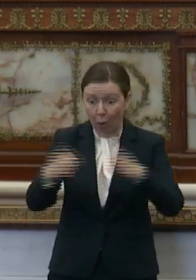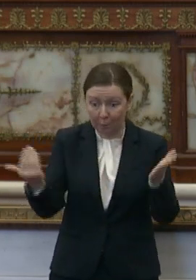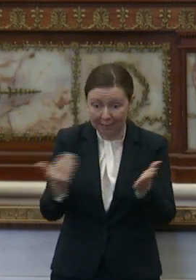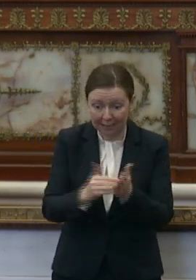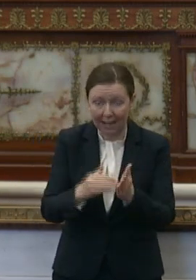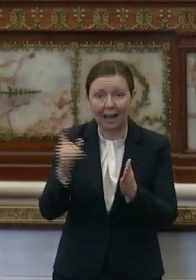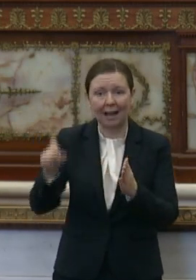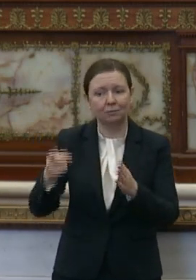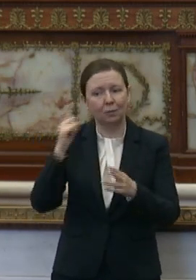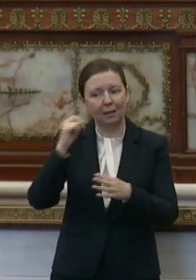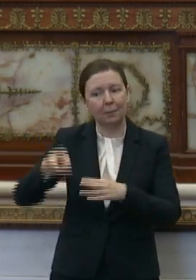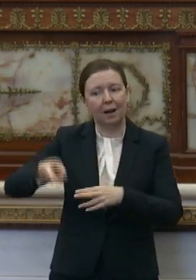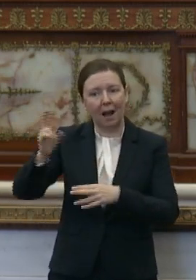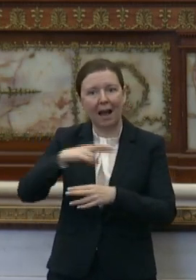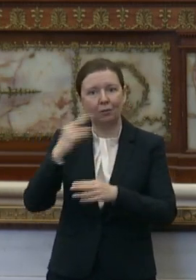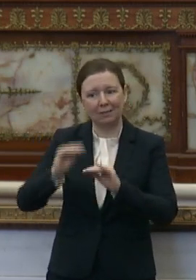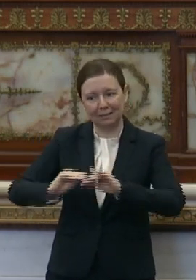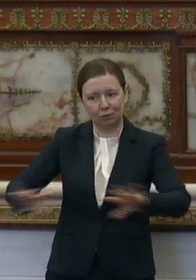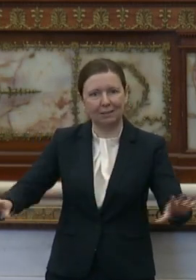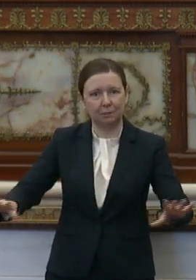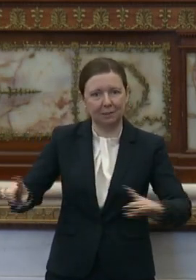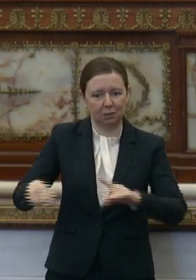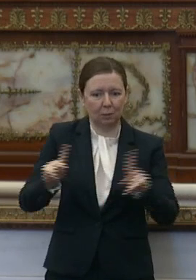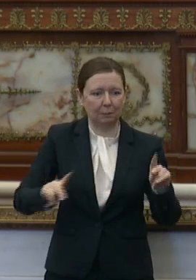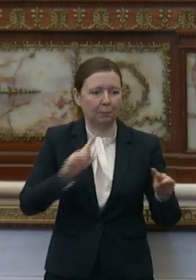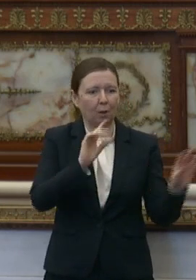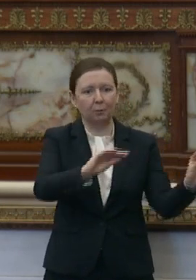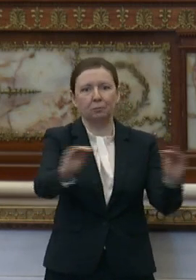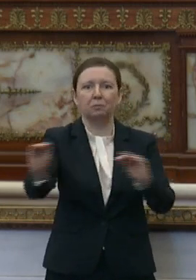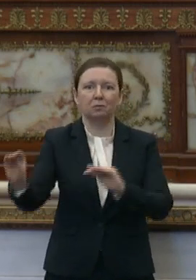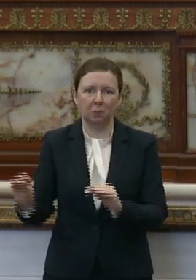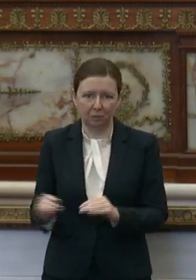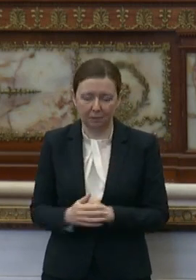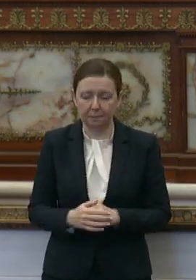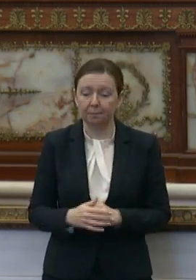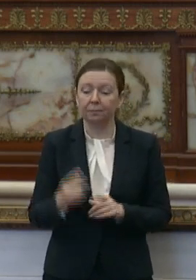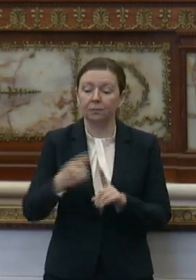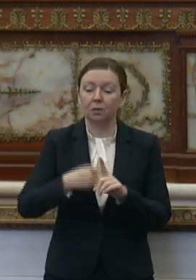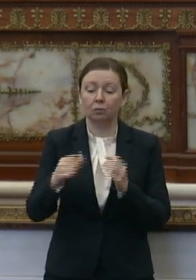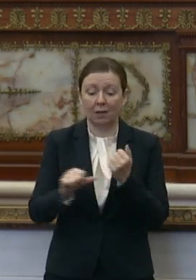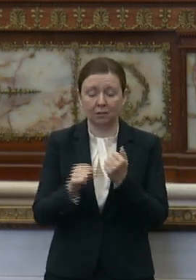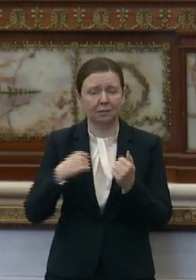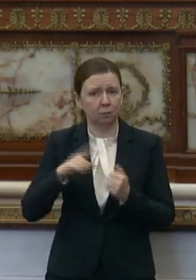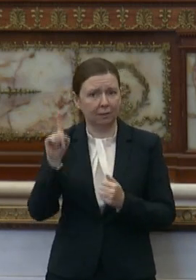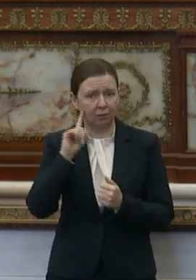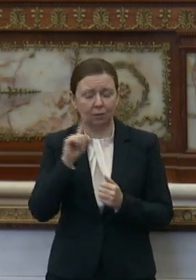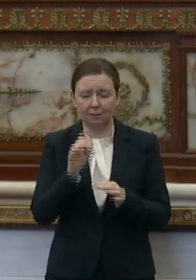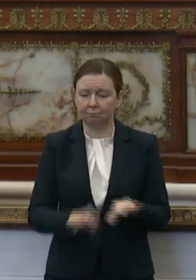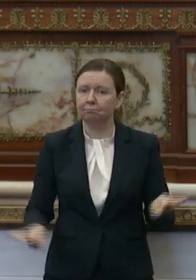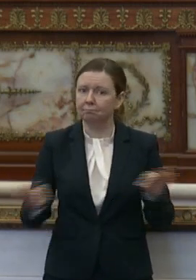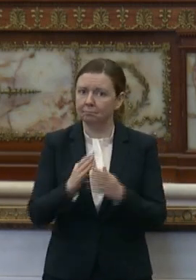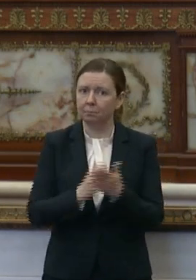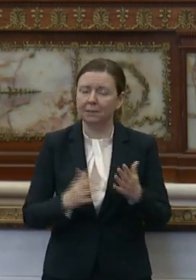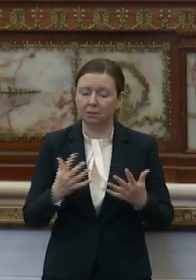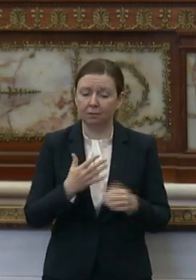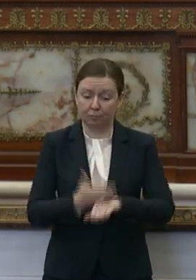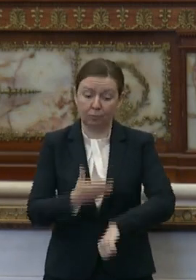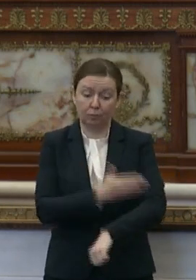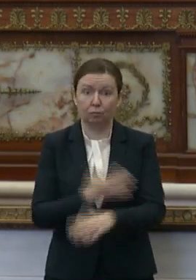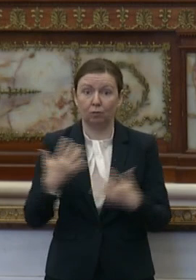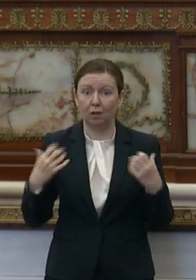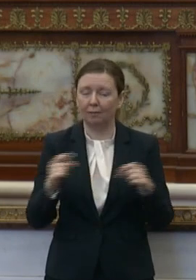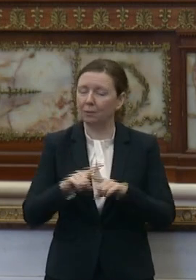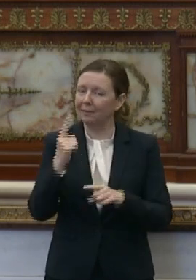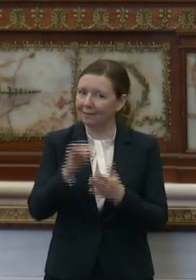think of the high risk of transmission when people are shuffled around in this way. Rental assistance, as we've heard, is a crucial piece of recovery, but it is only